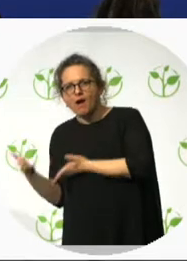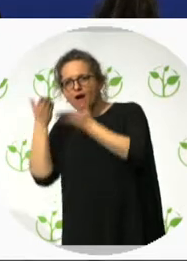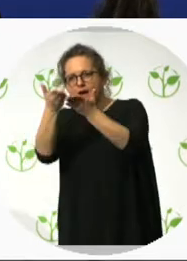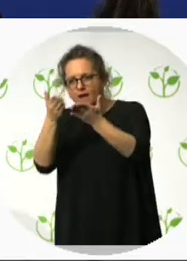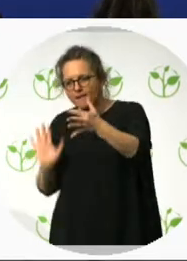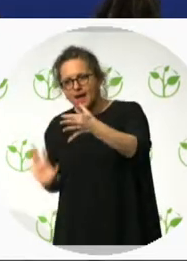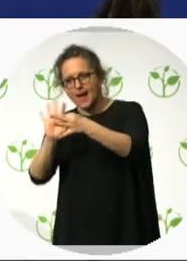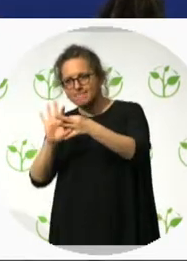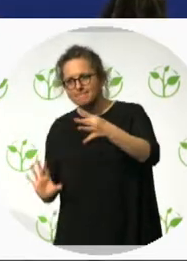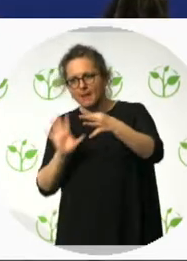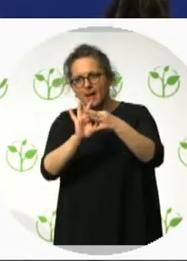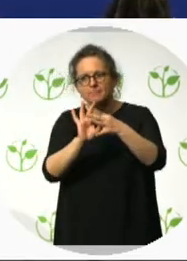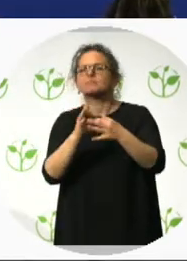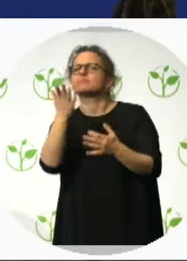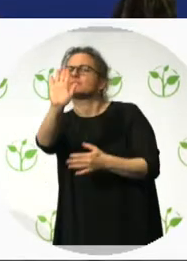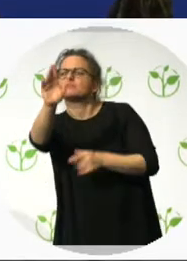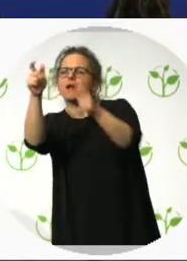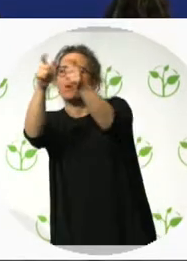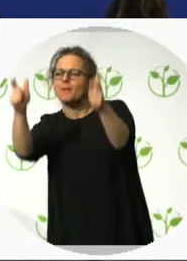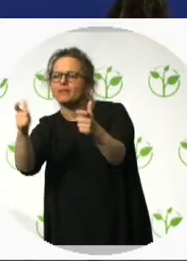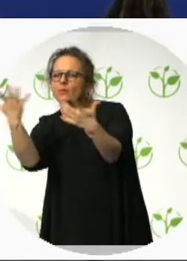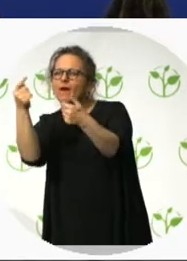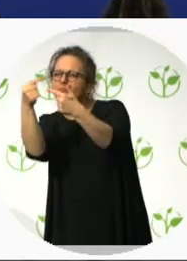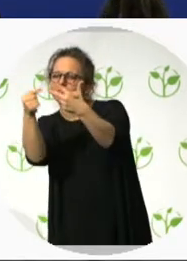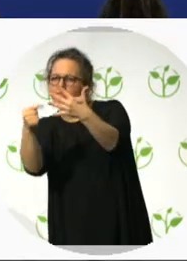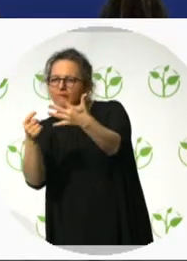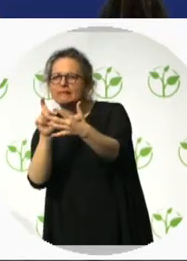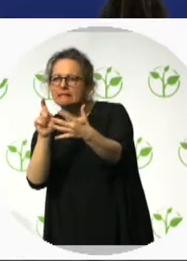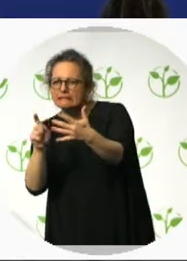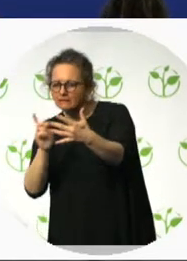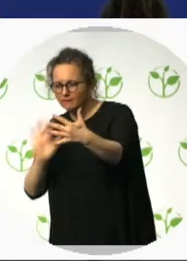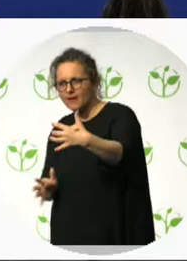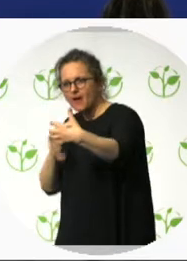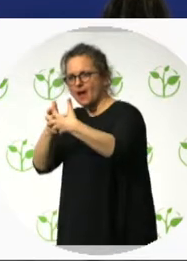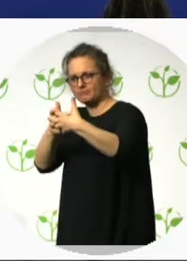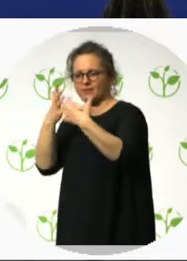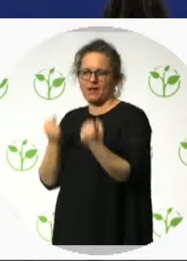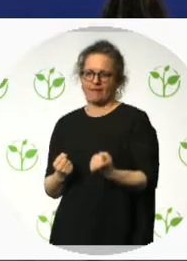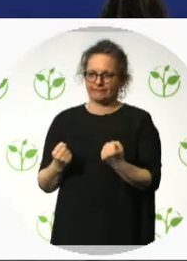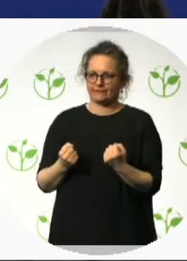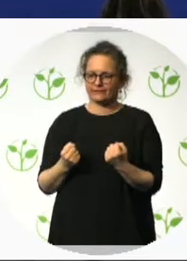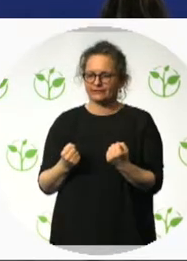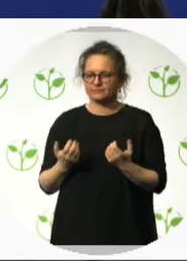used to assess the diversity of